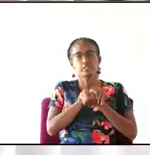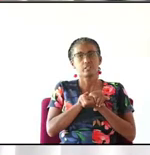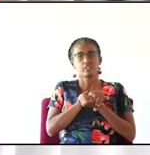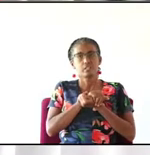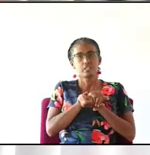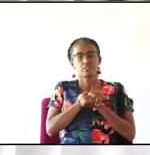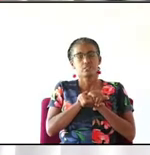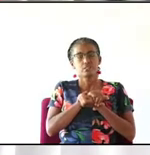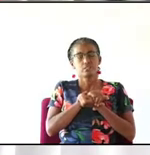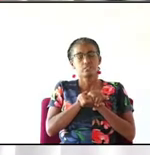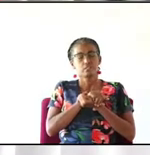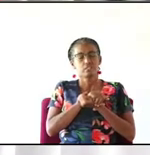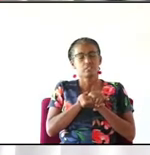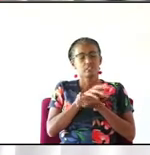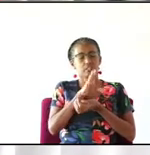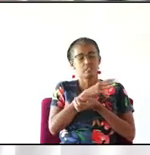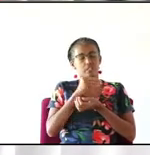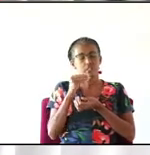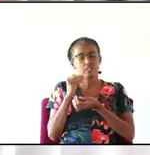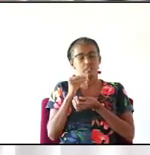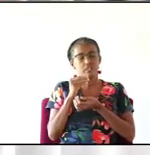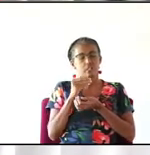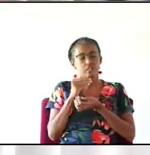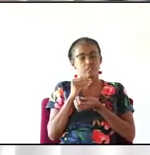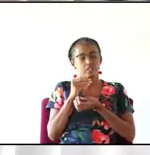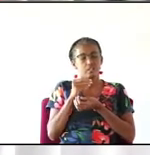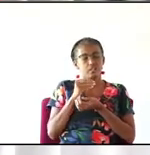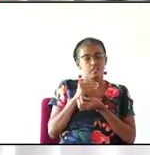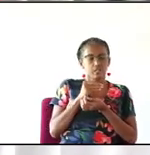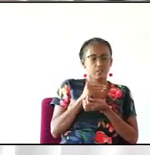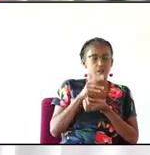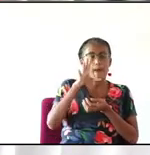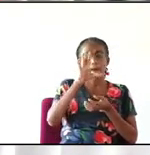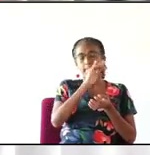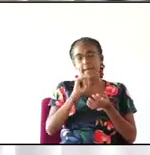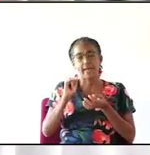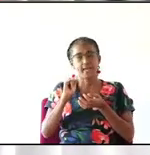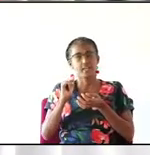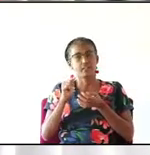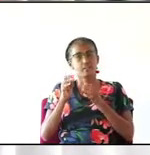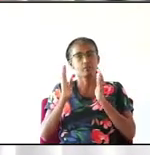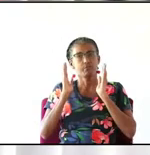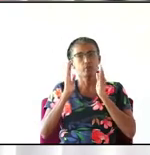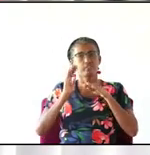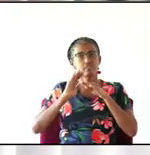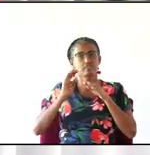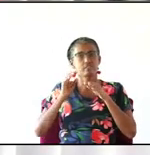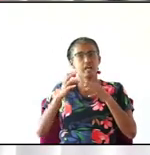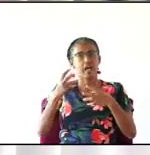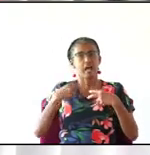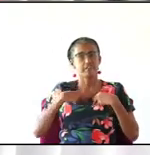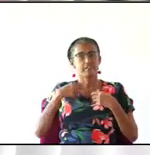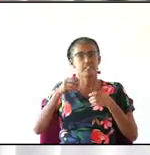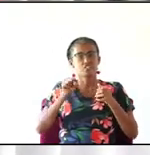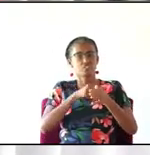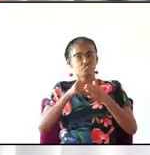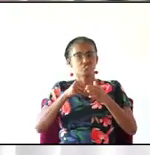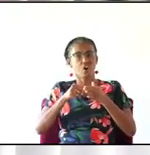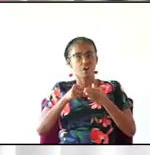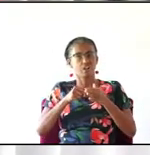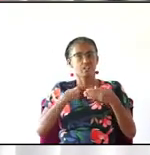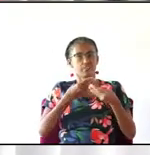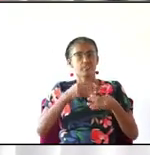it. And by placing that psalm in my heart, I really cling to the Lord and to his